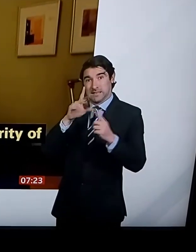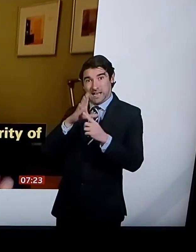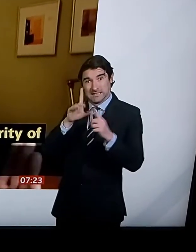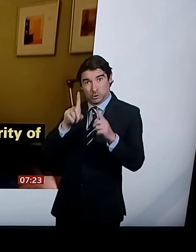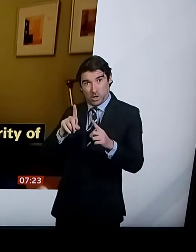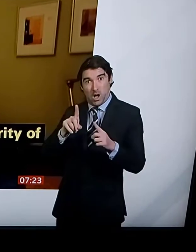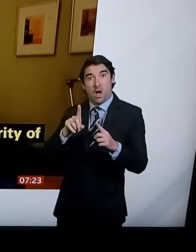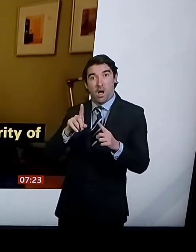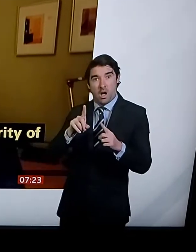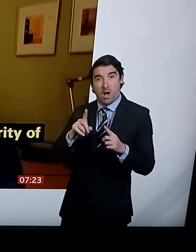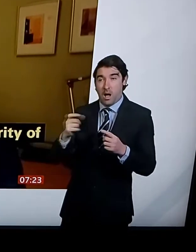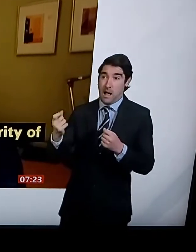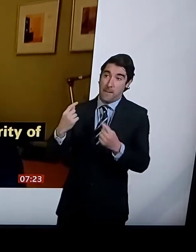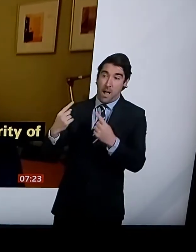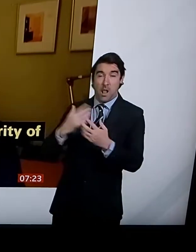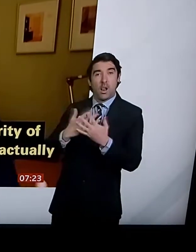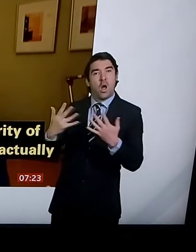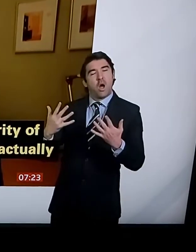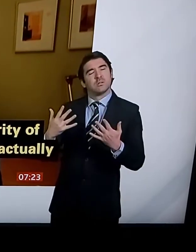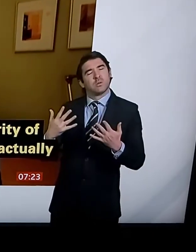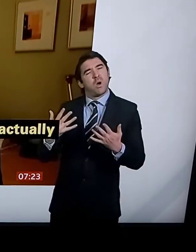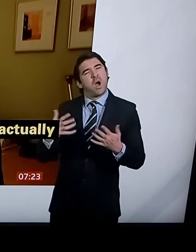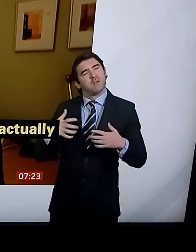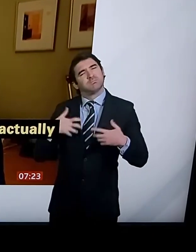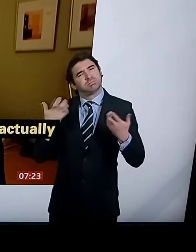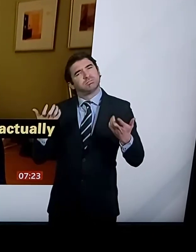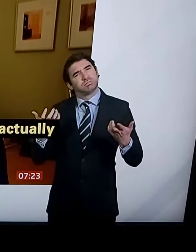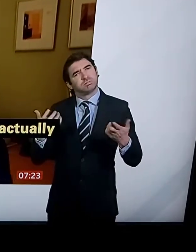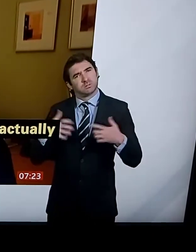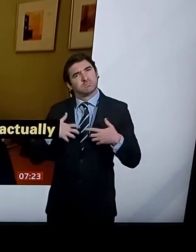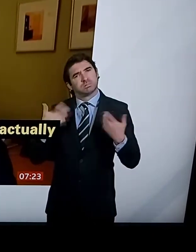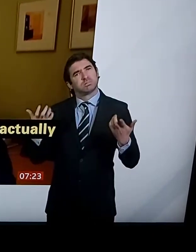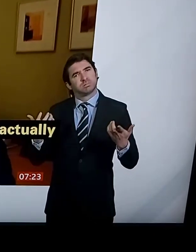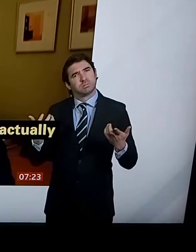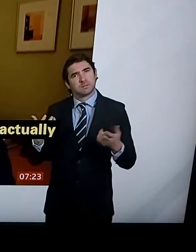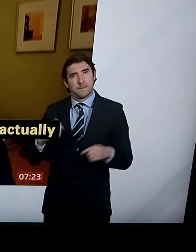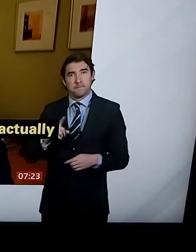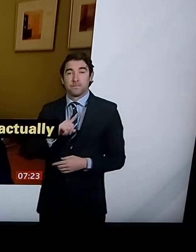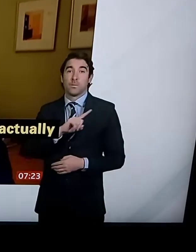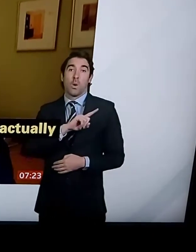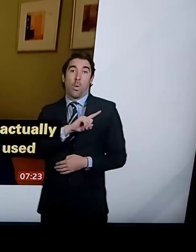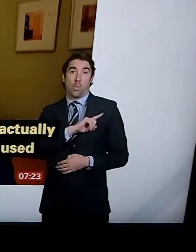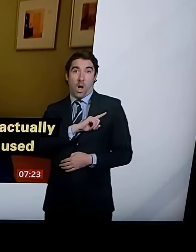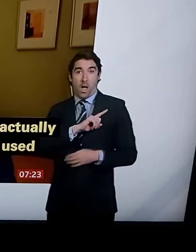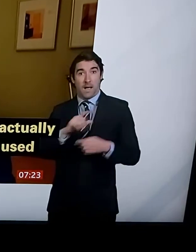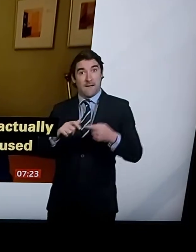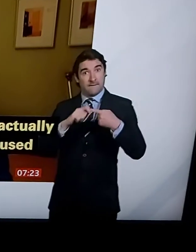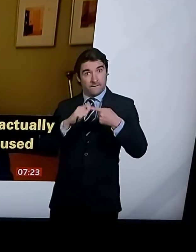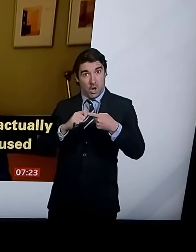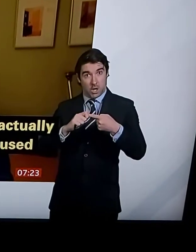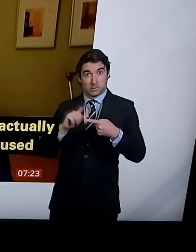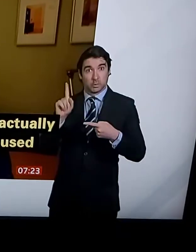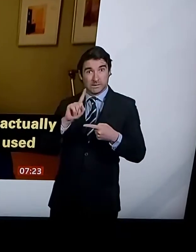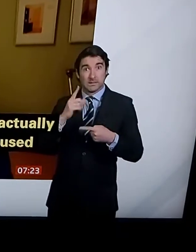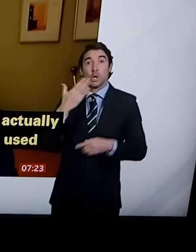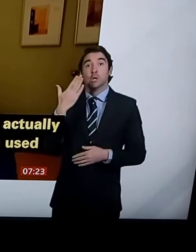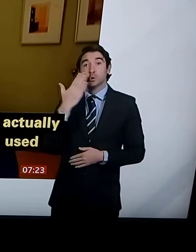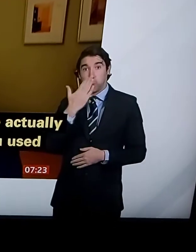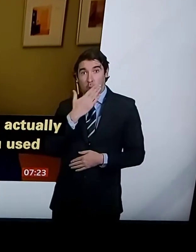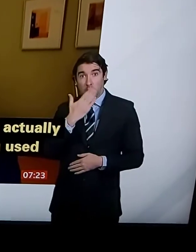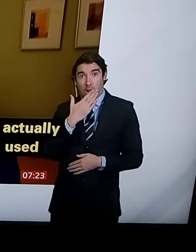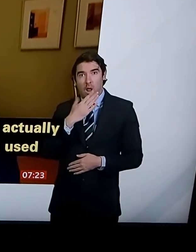that is there were always two parts to this. There's the bit we needed to do in our schools, and you use the right terminology there, centre-assessed grades. This is not about